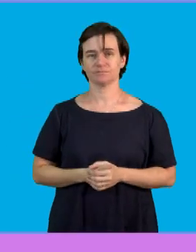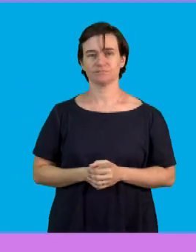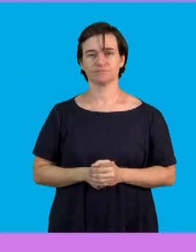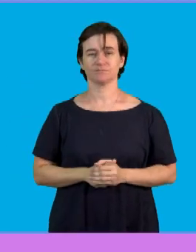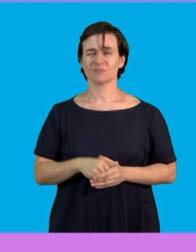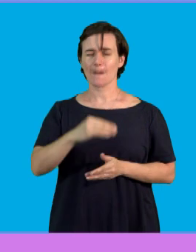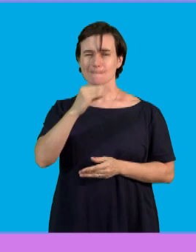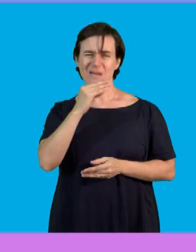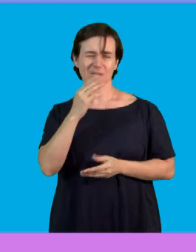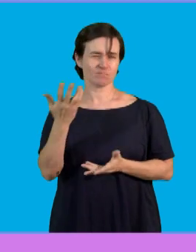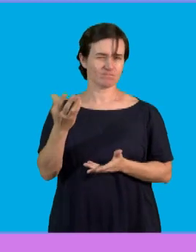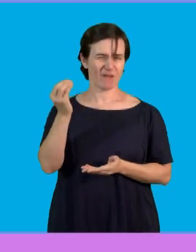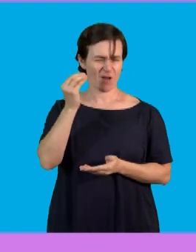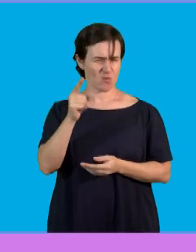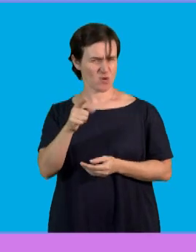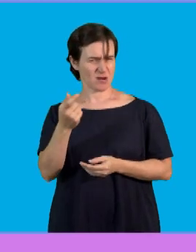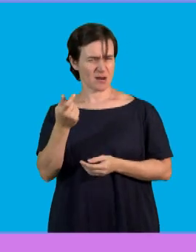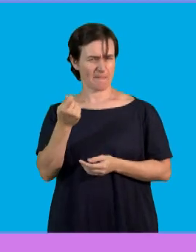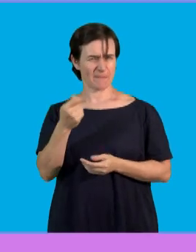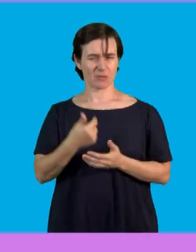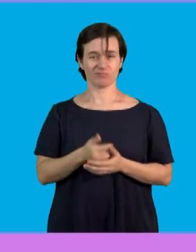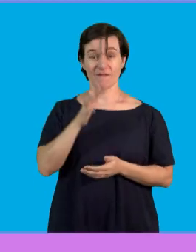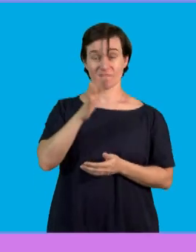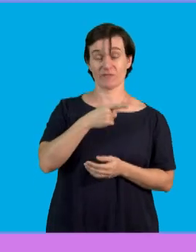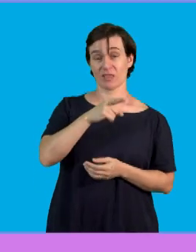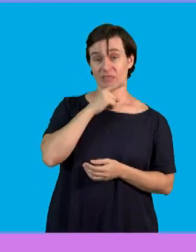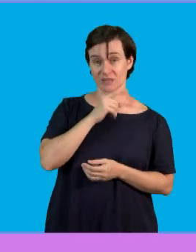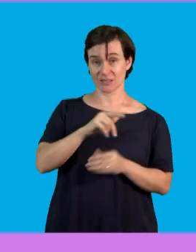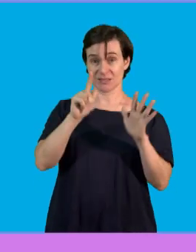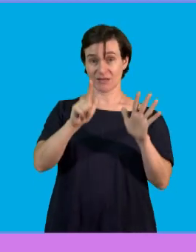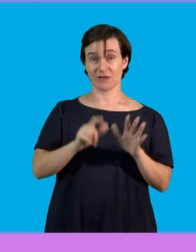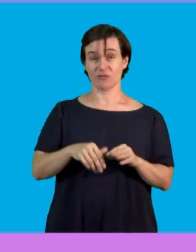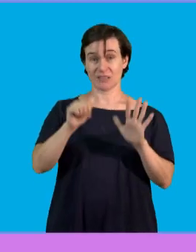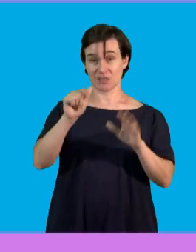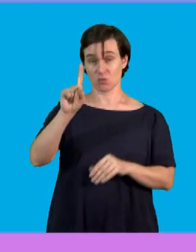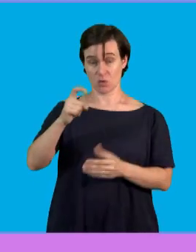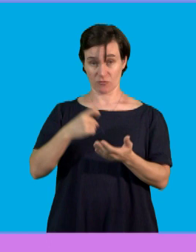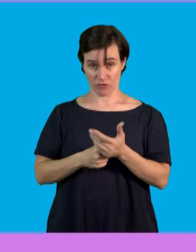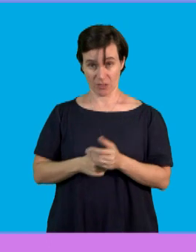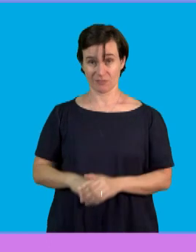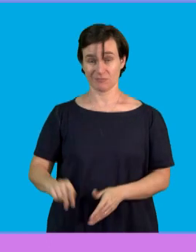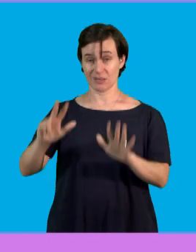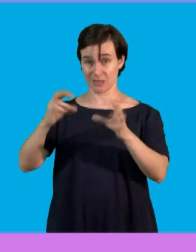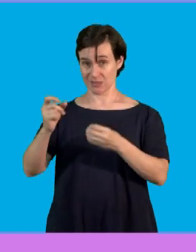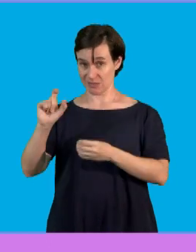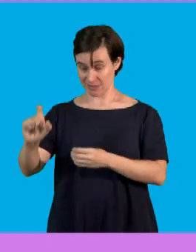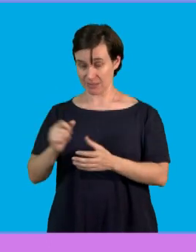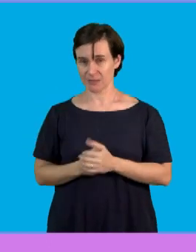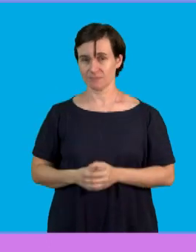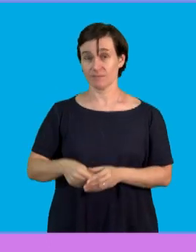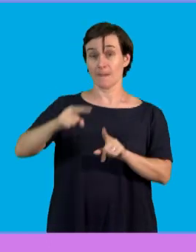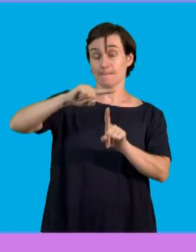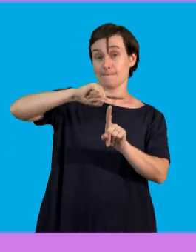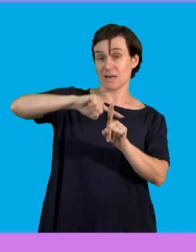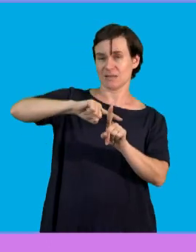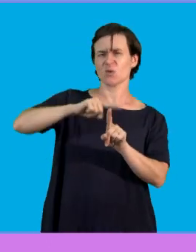going to say 15,761 80 cents plus.